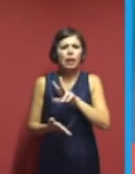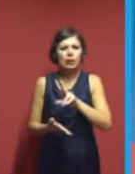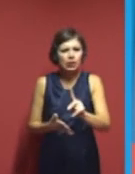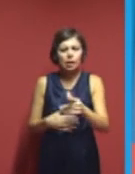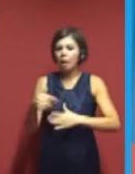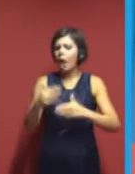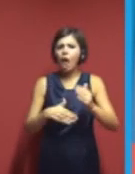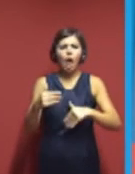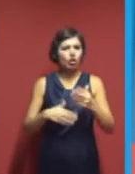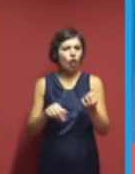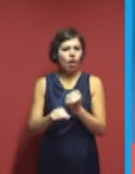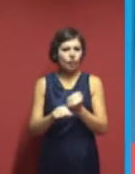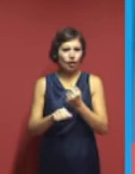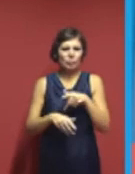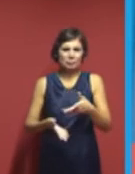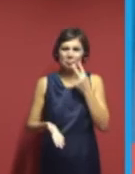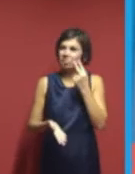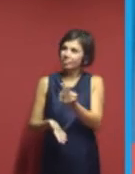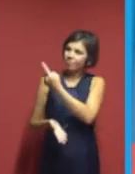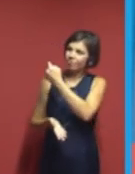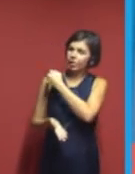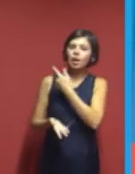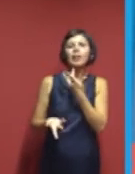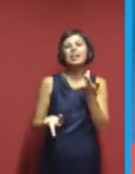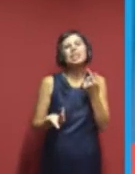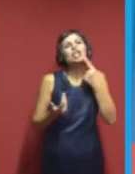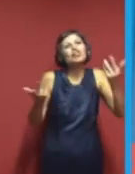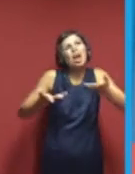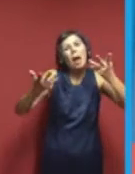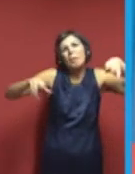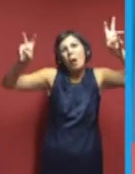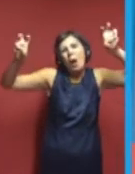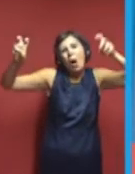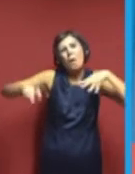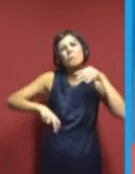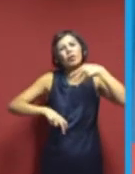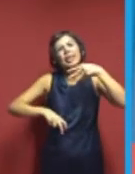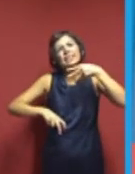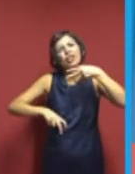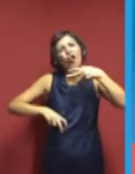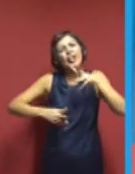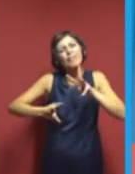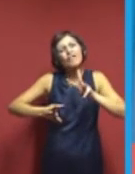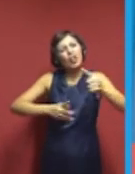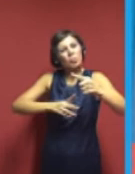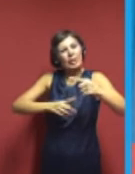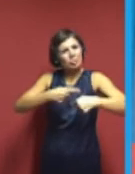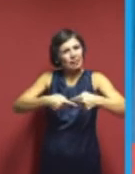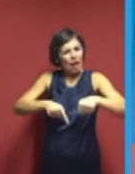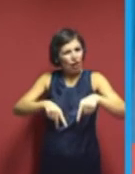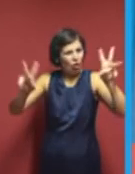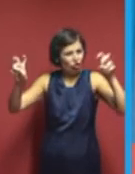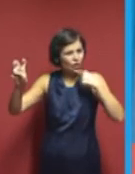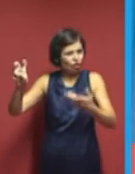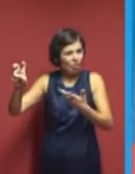century. Here you can see our makerspace. So it has a possibility wall with all different types of tools and materials that kids